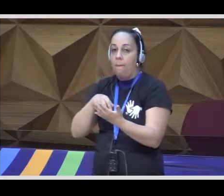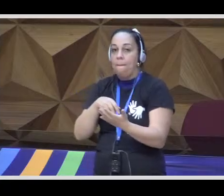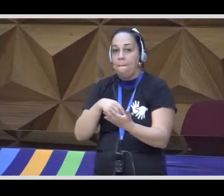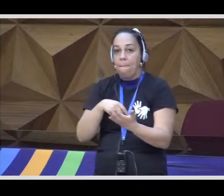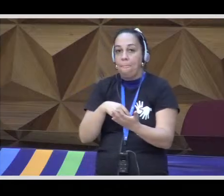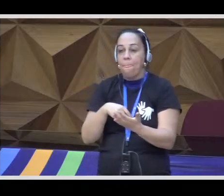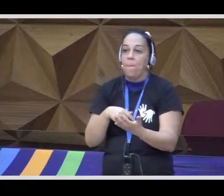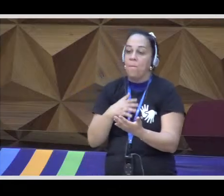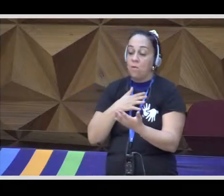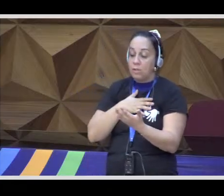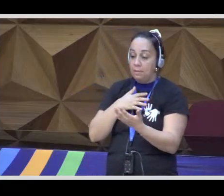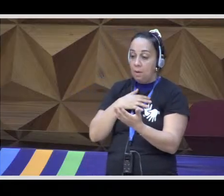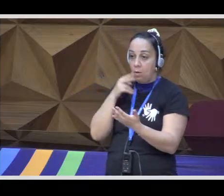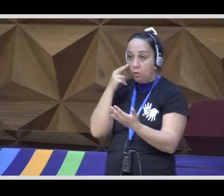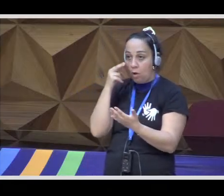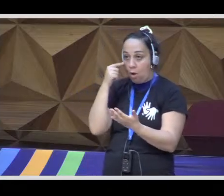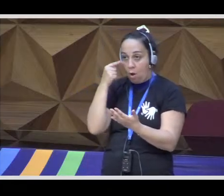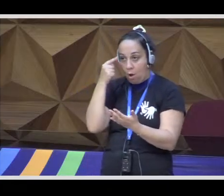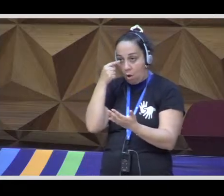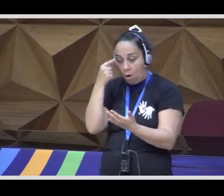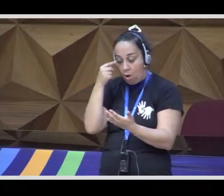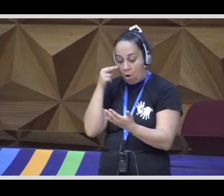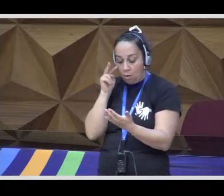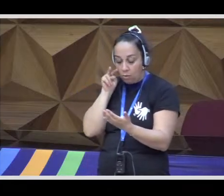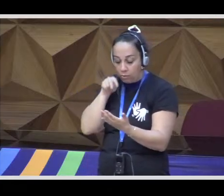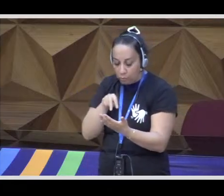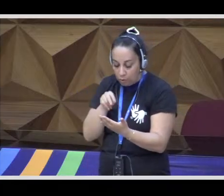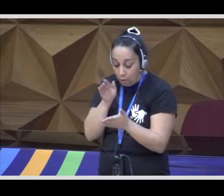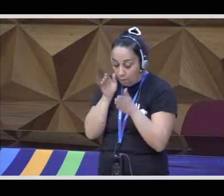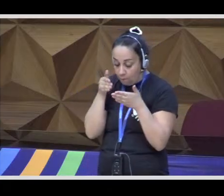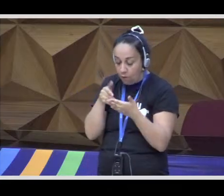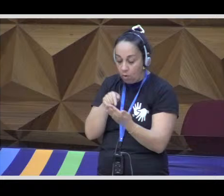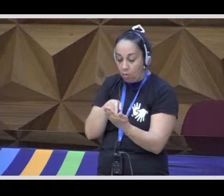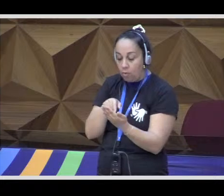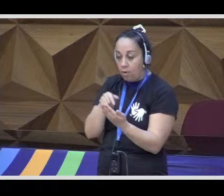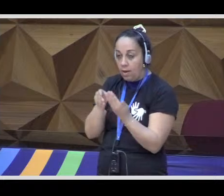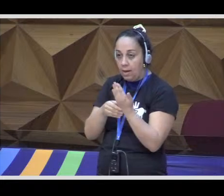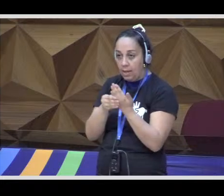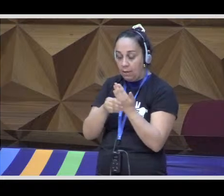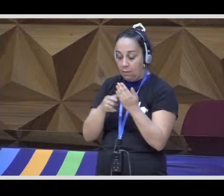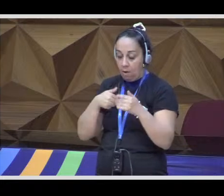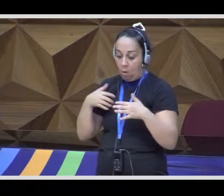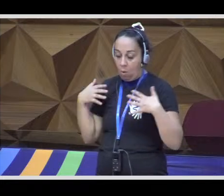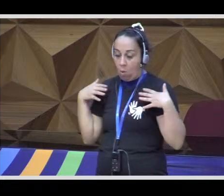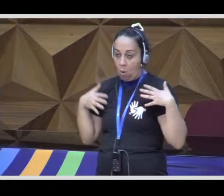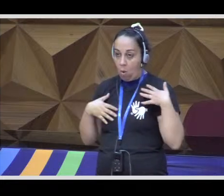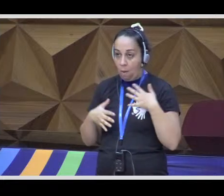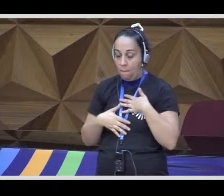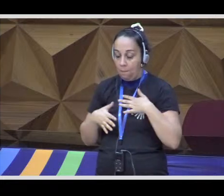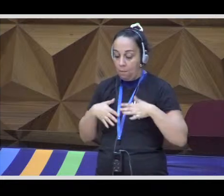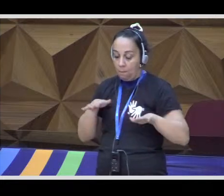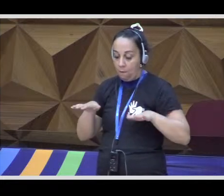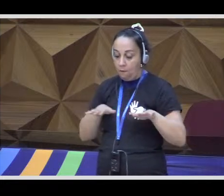book, but my body's experiencing all the movements. And that's different to cyber sickness, because in cyber sickness,